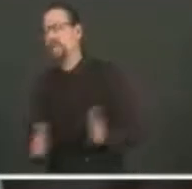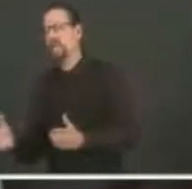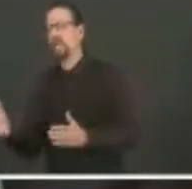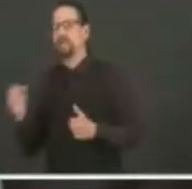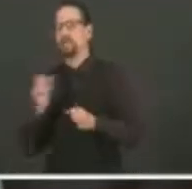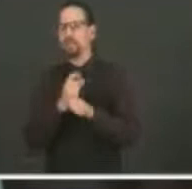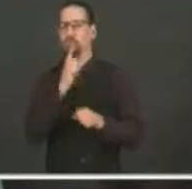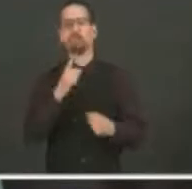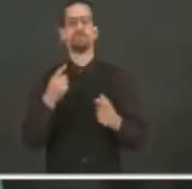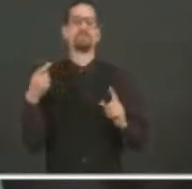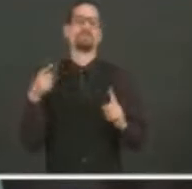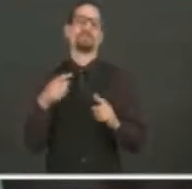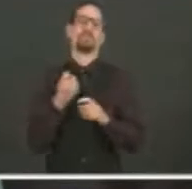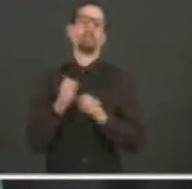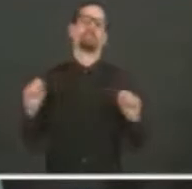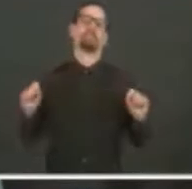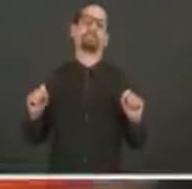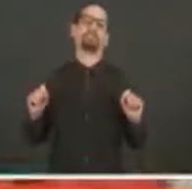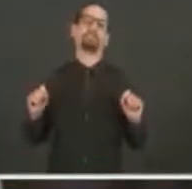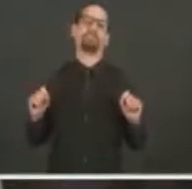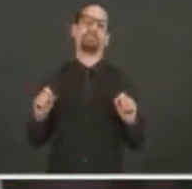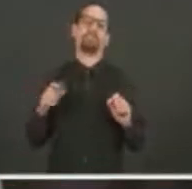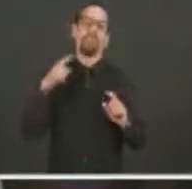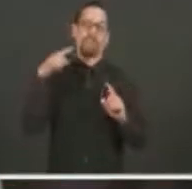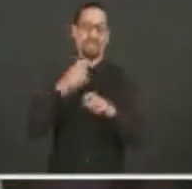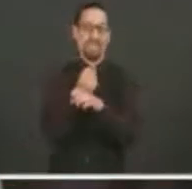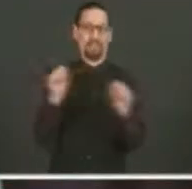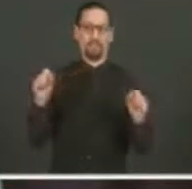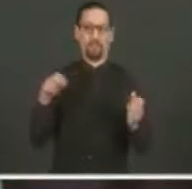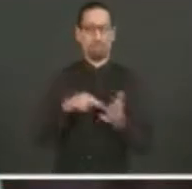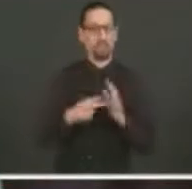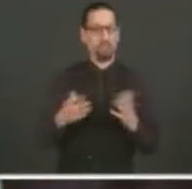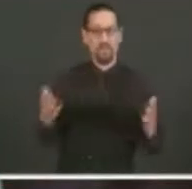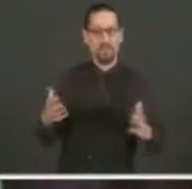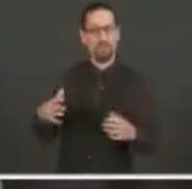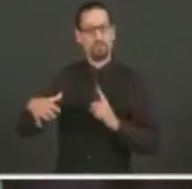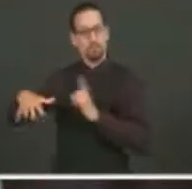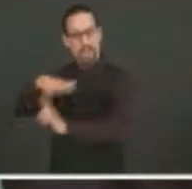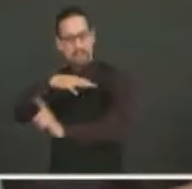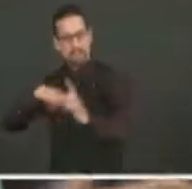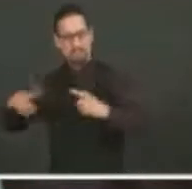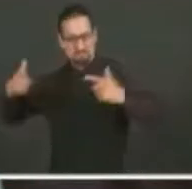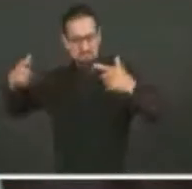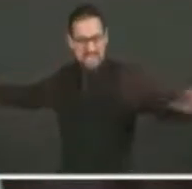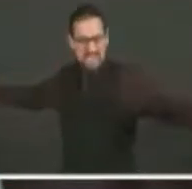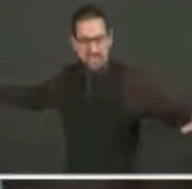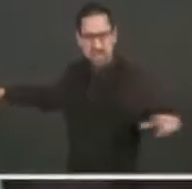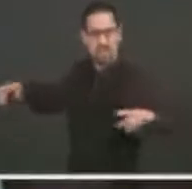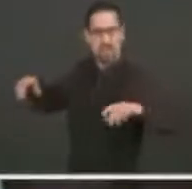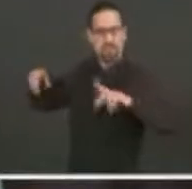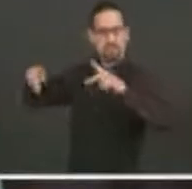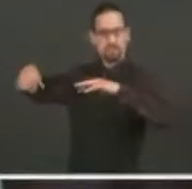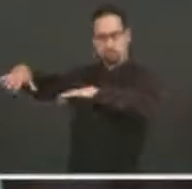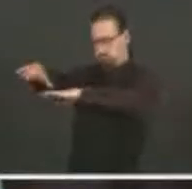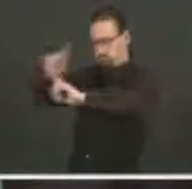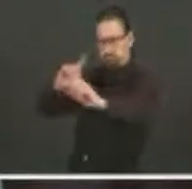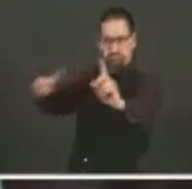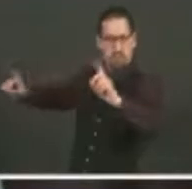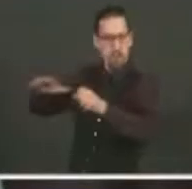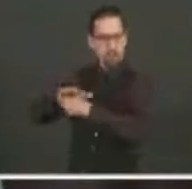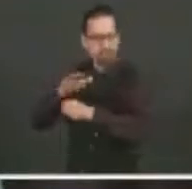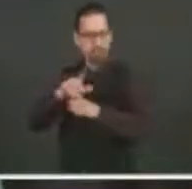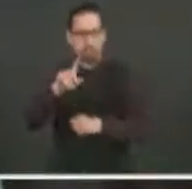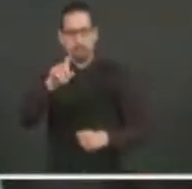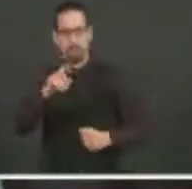safe. And principally by safe, we mean it's in a big enough place so people can be far enough apart. When does phase 3 begin and